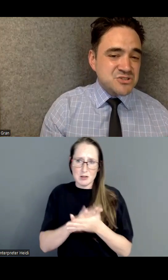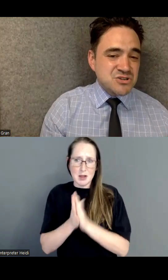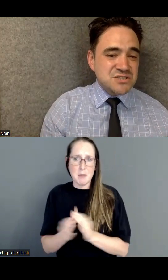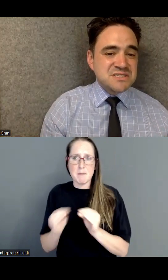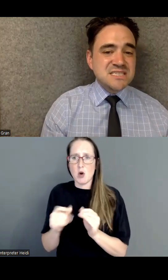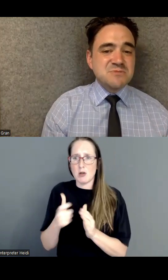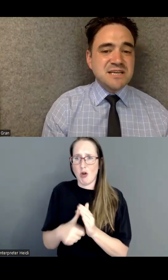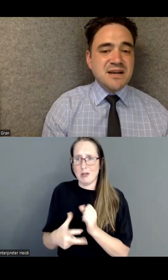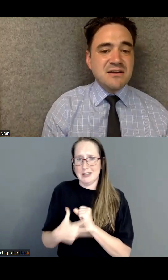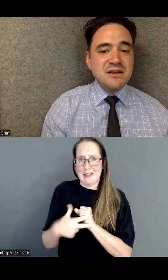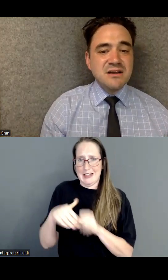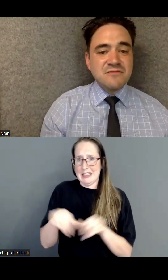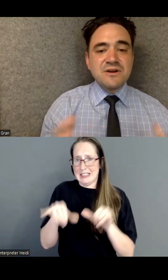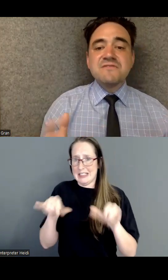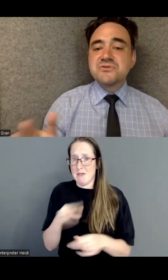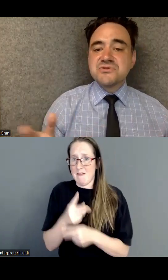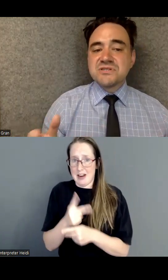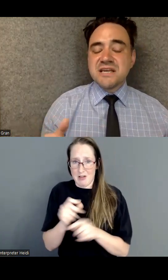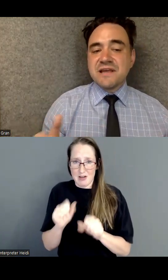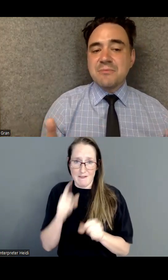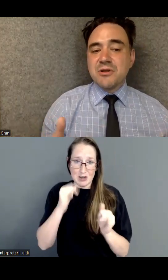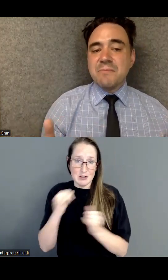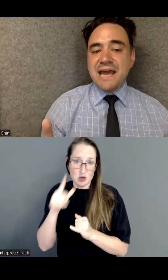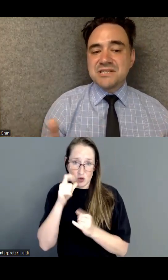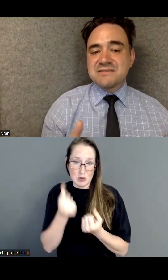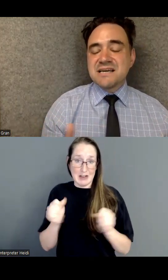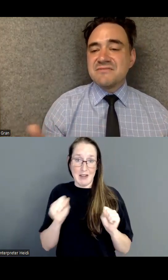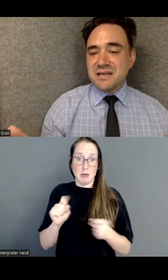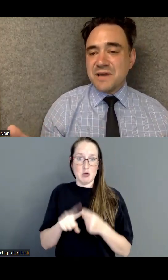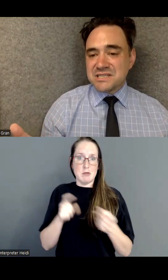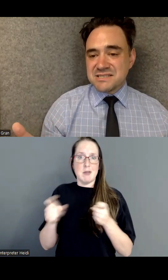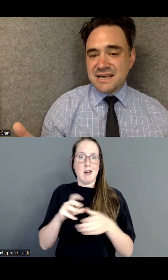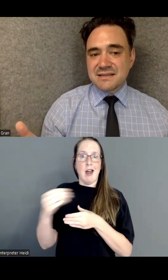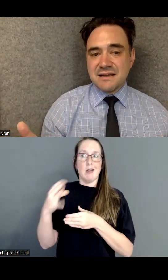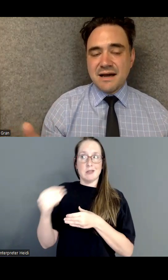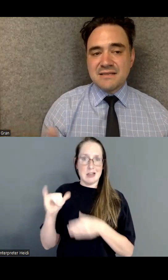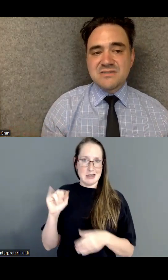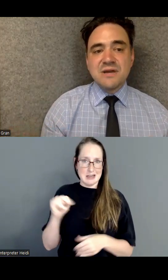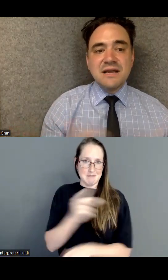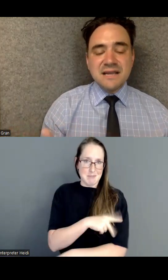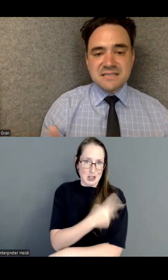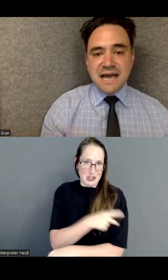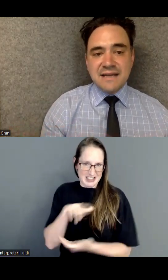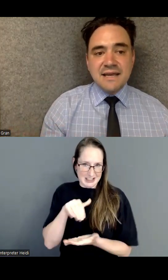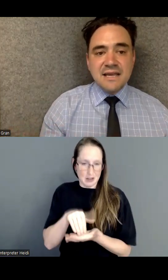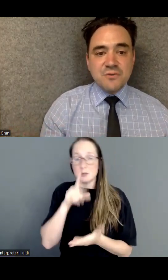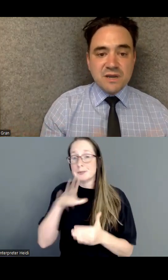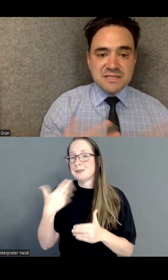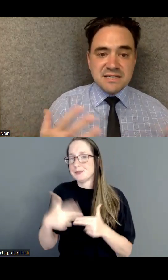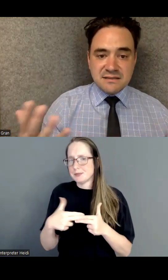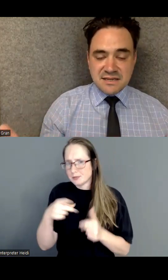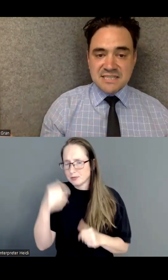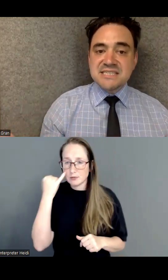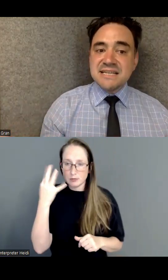cost-effective than the traditional system of care for individuals who are safely able to manage outside of an inpatient setting. So next slide, if you want